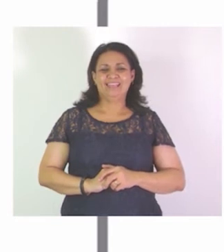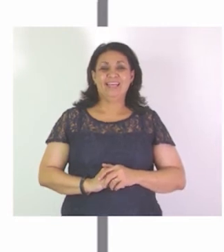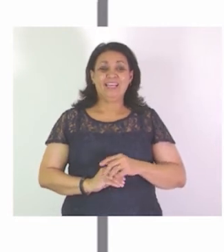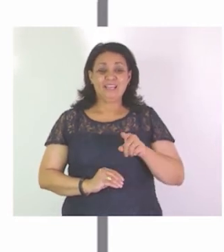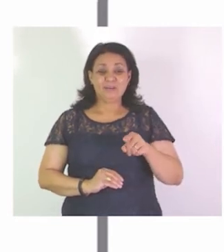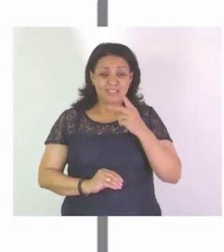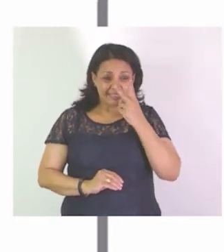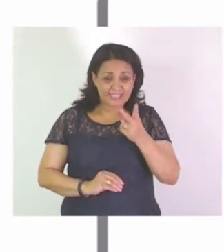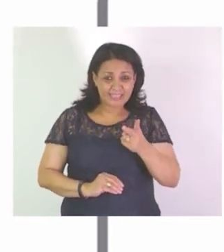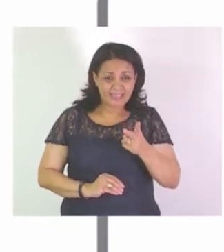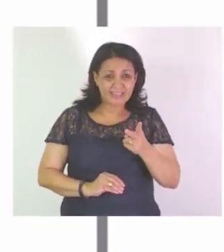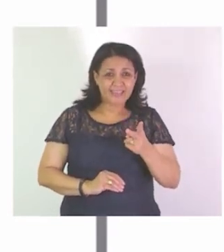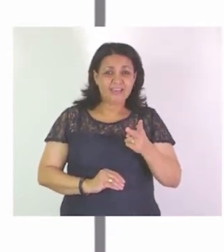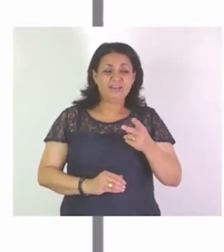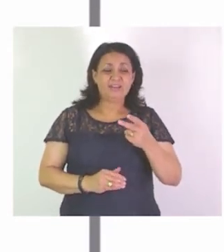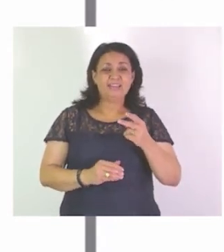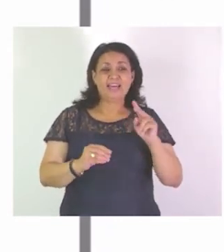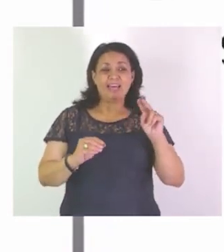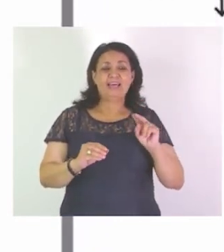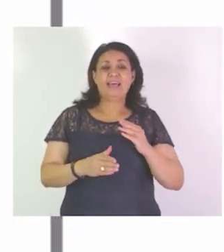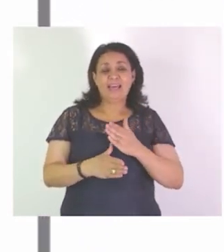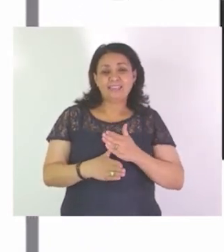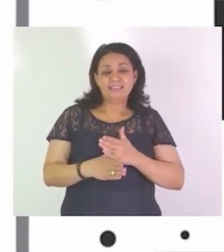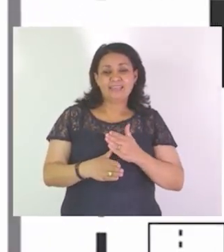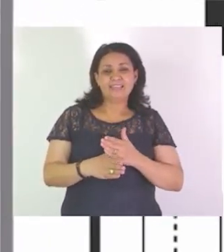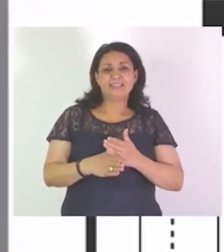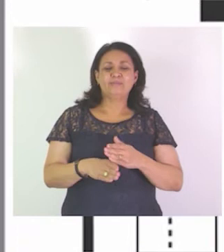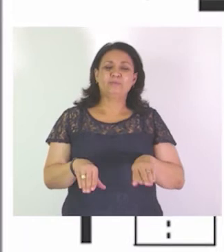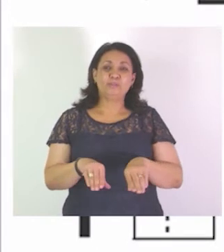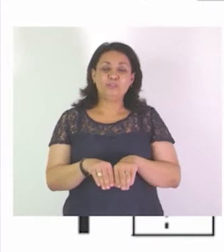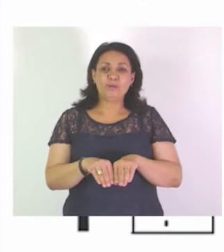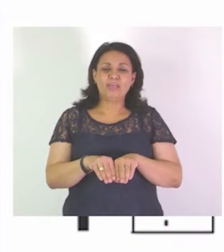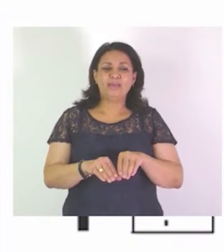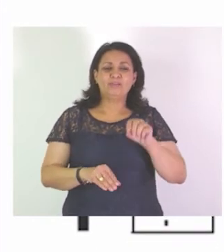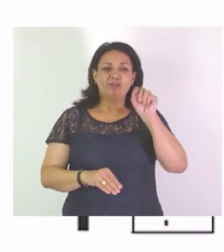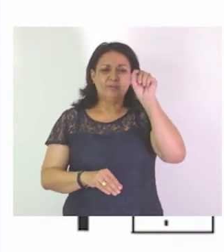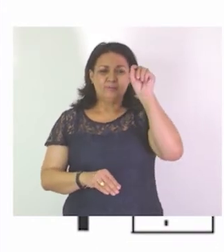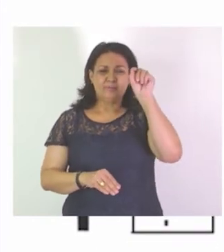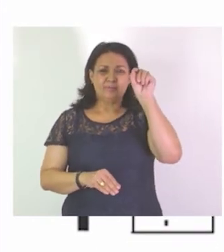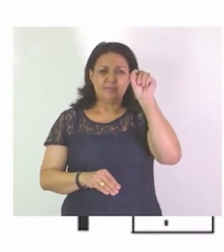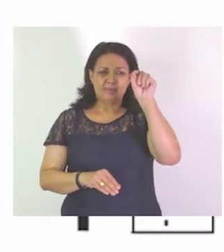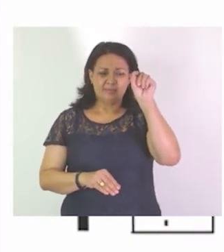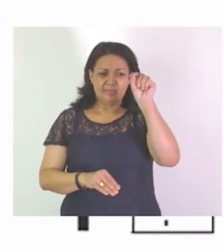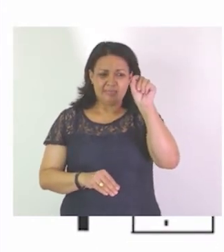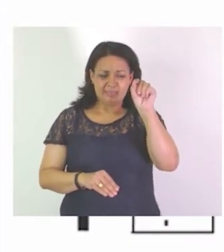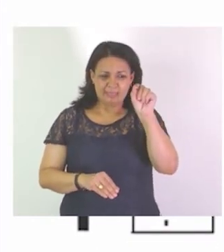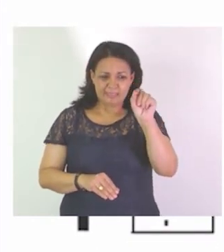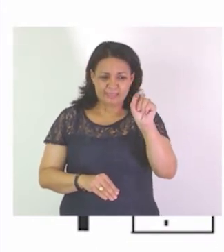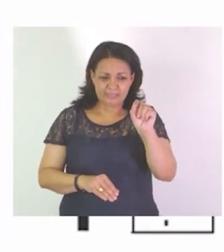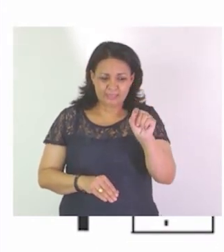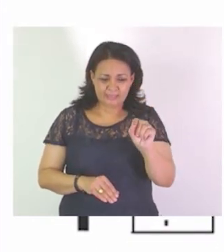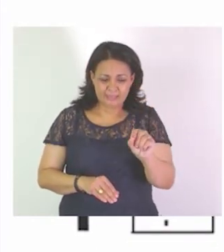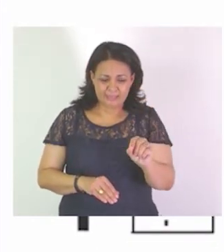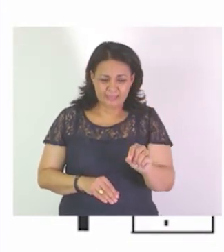see that for the exercise that you will be doing, you have to draw Impy ink. So I would like you to